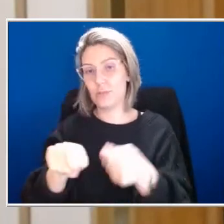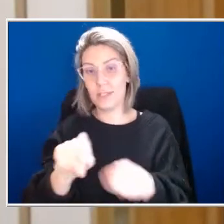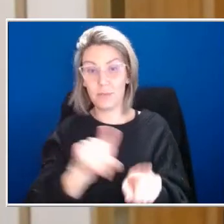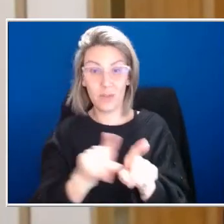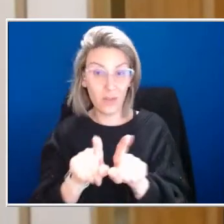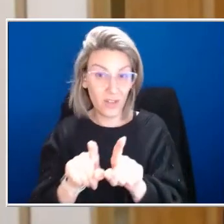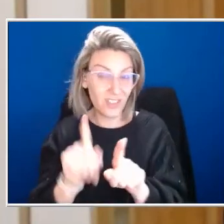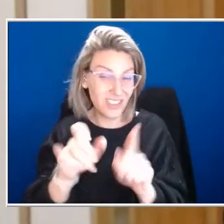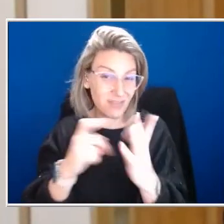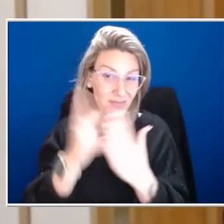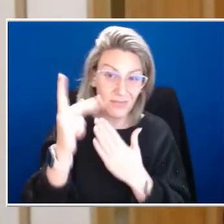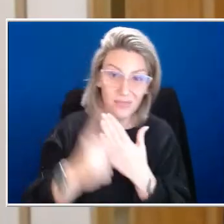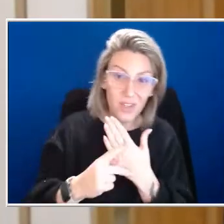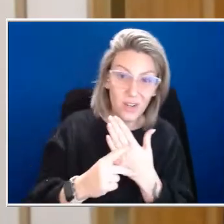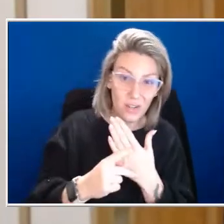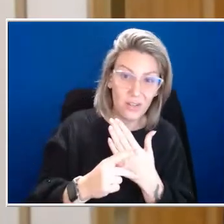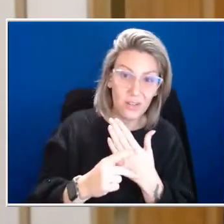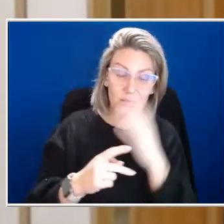program to do